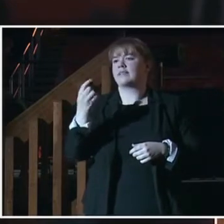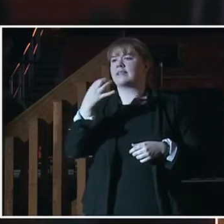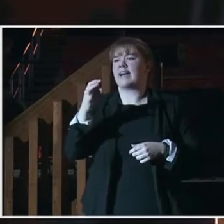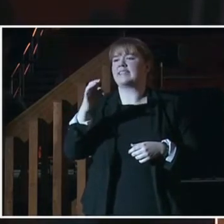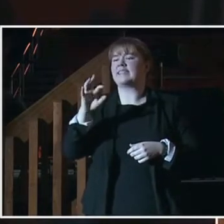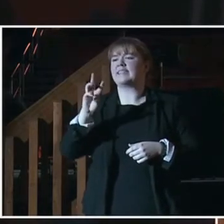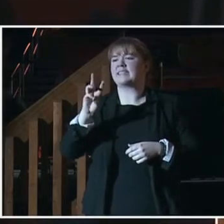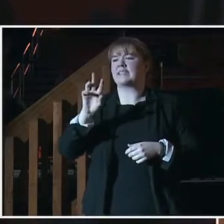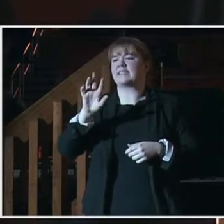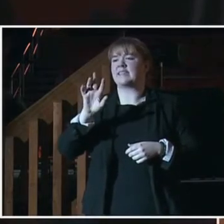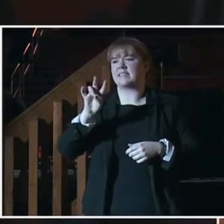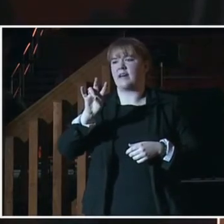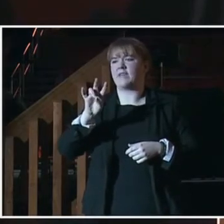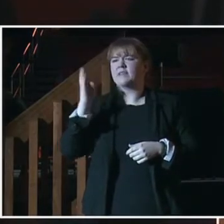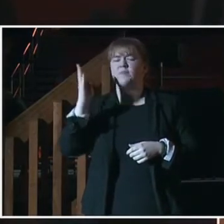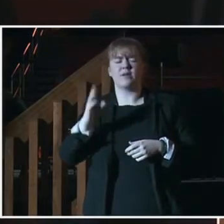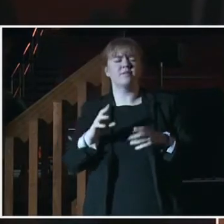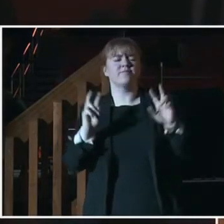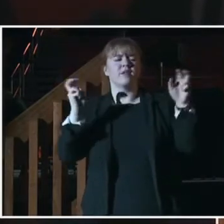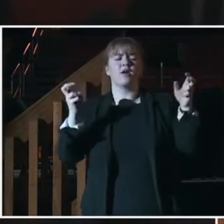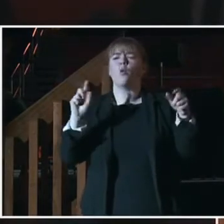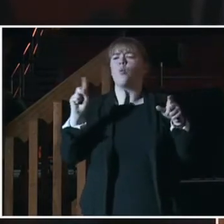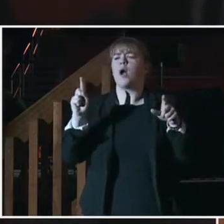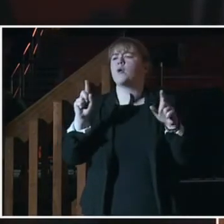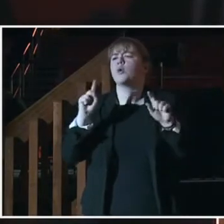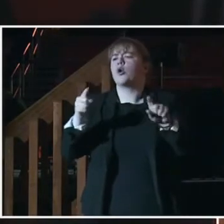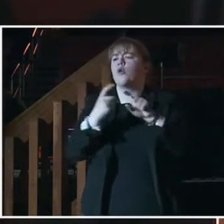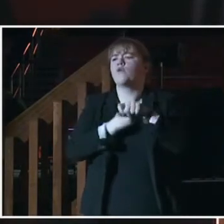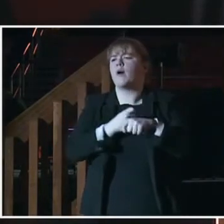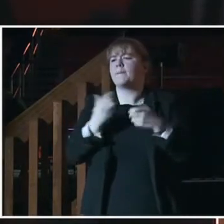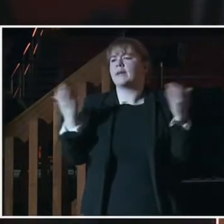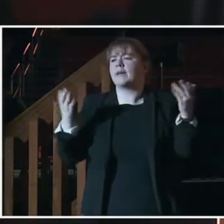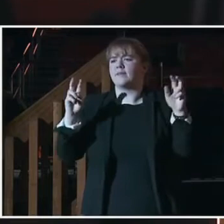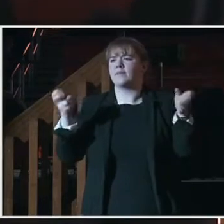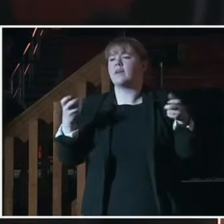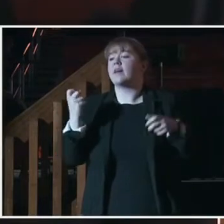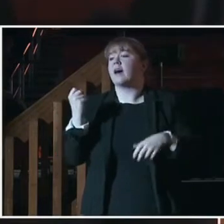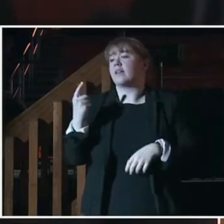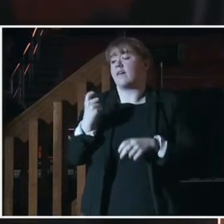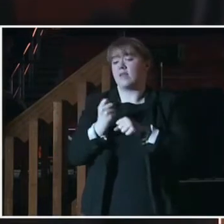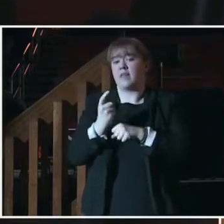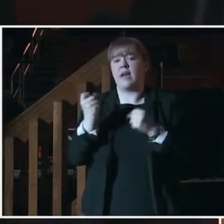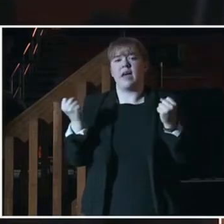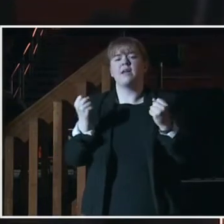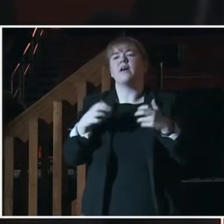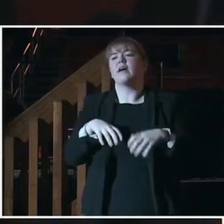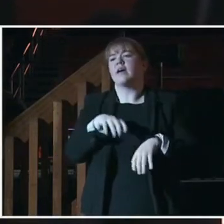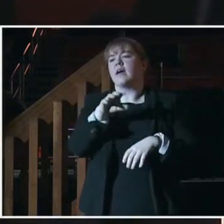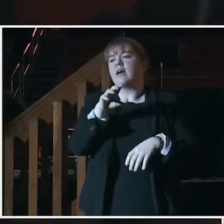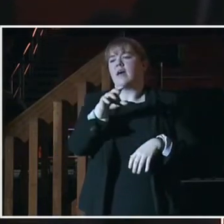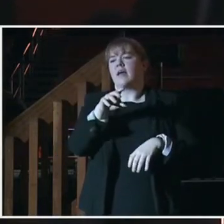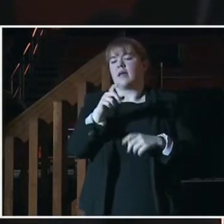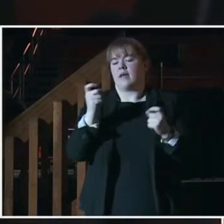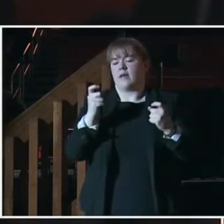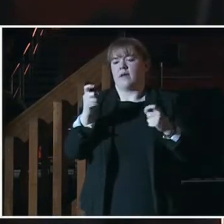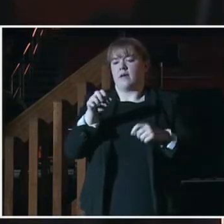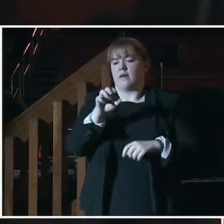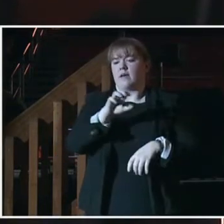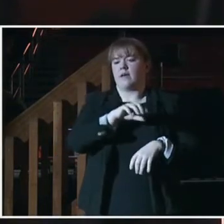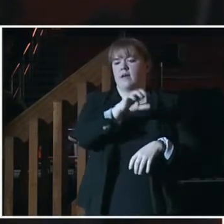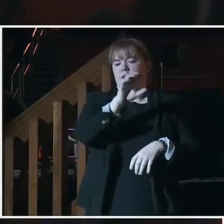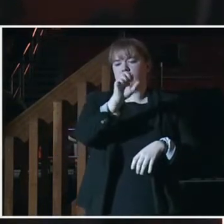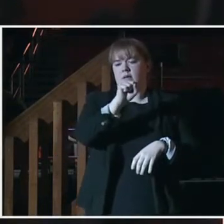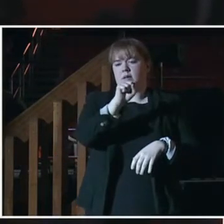speech entitled, Where Do We Go From Here?, which he delivered at the 11th annual SCLC convention in Atlanta, he